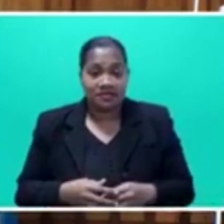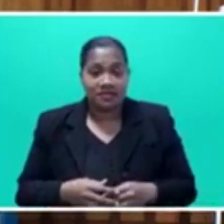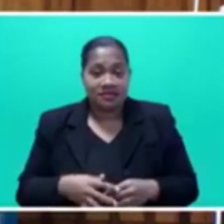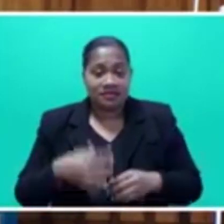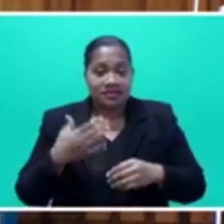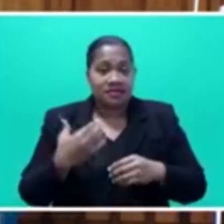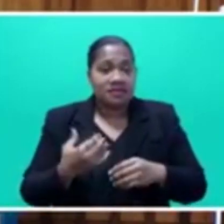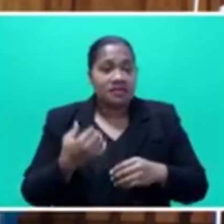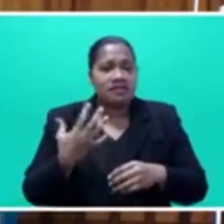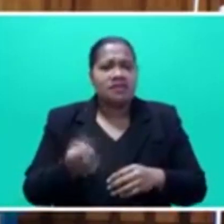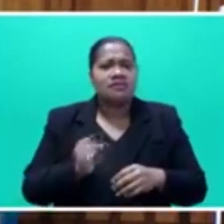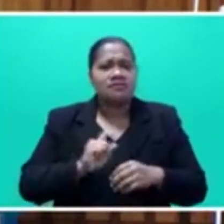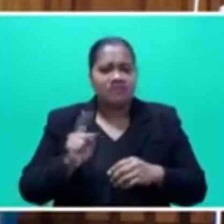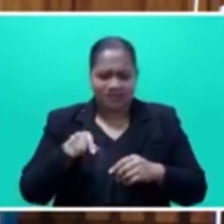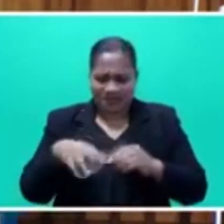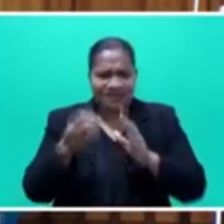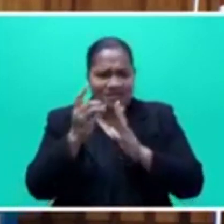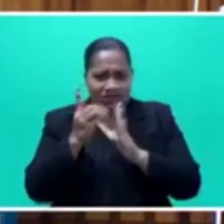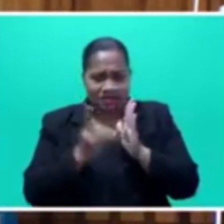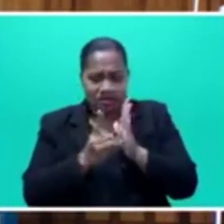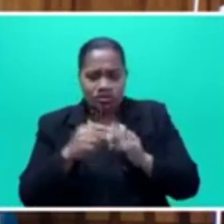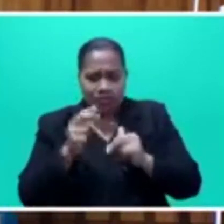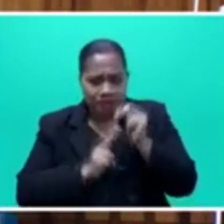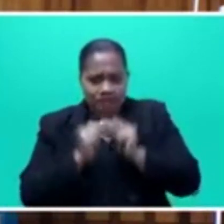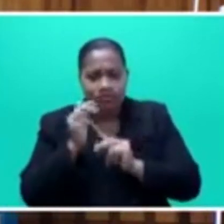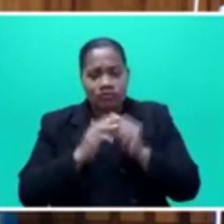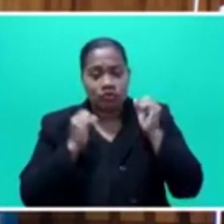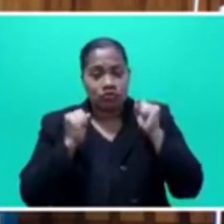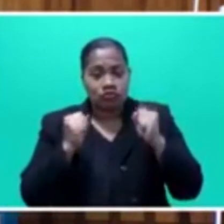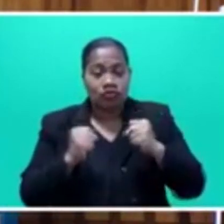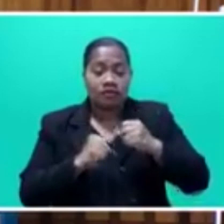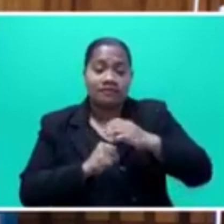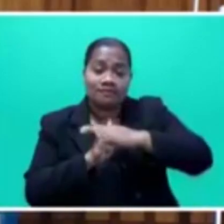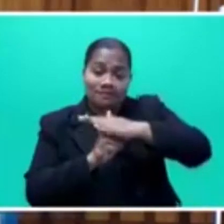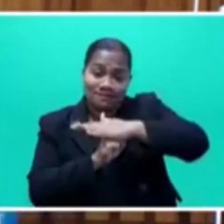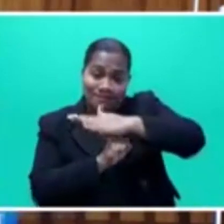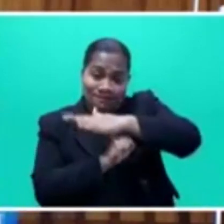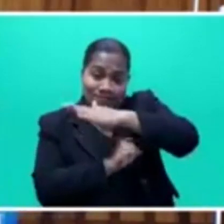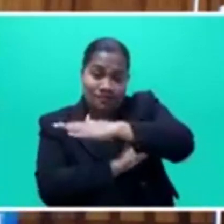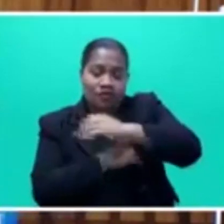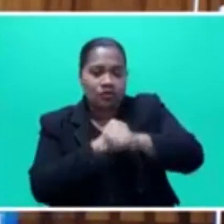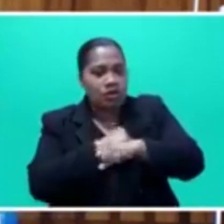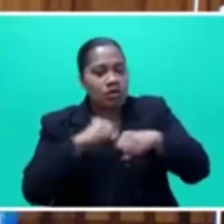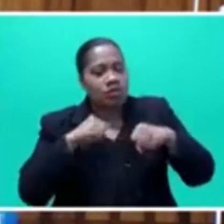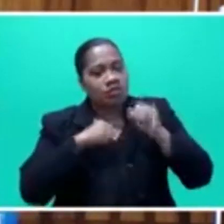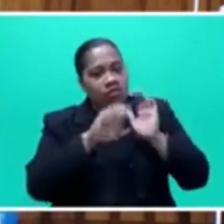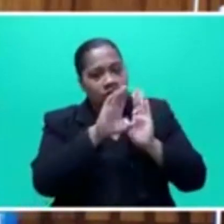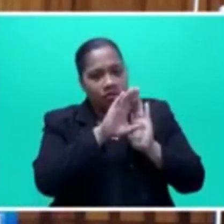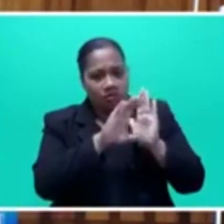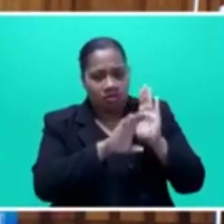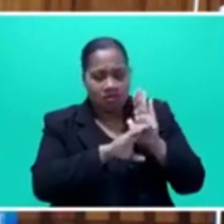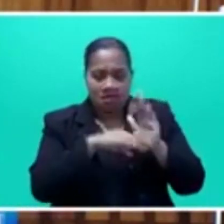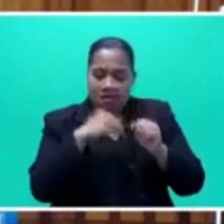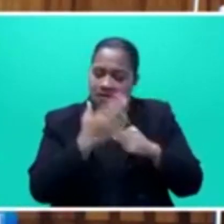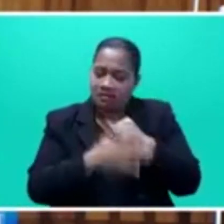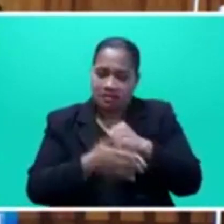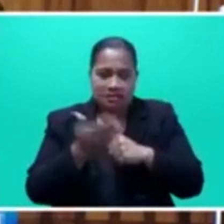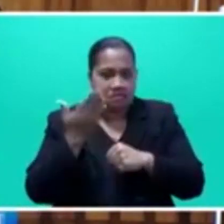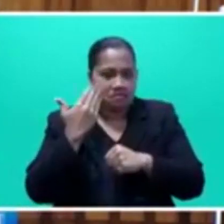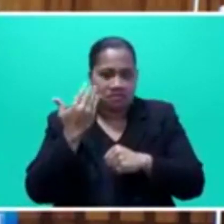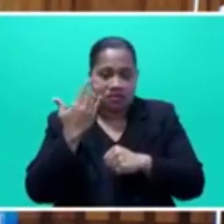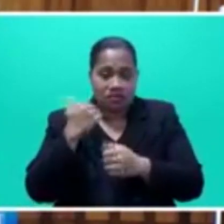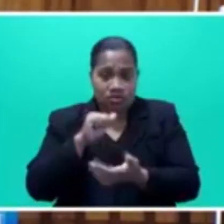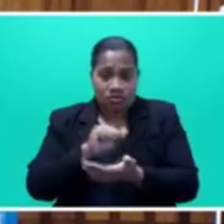genuine democracy built on the strong foundations of our Constitution. Never before have the rights of all Fijians, including of all